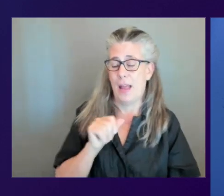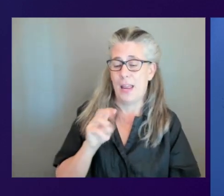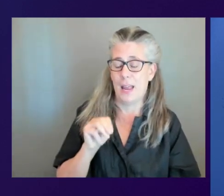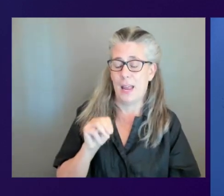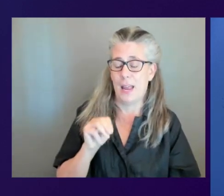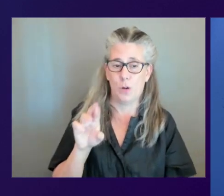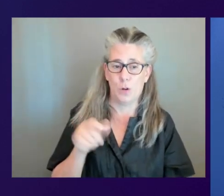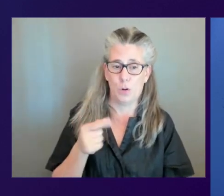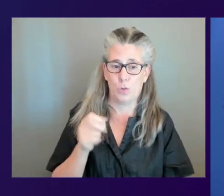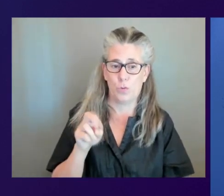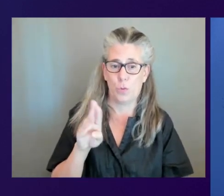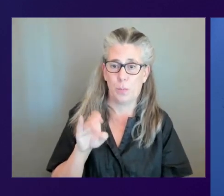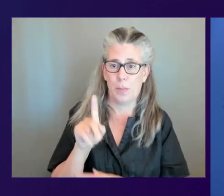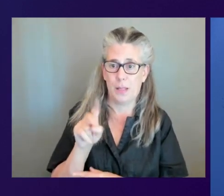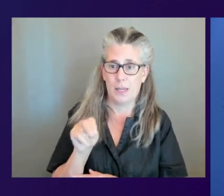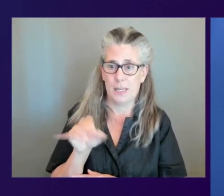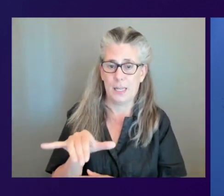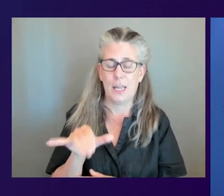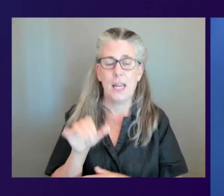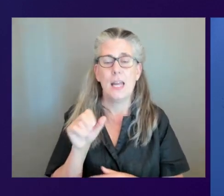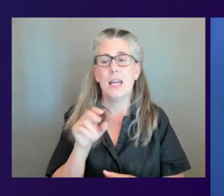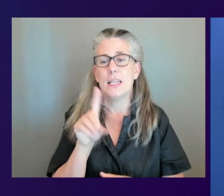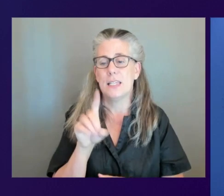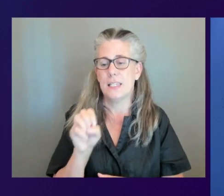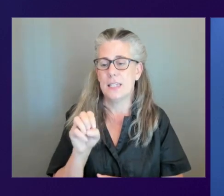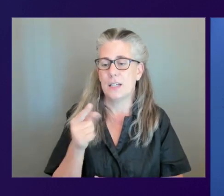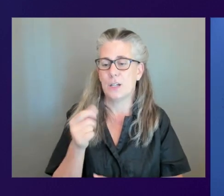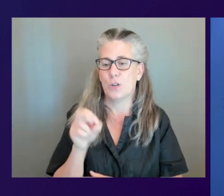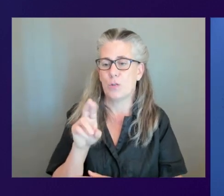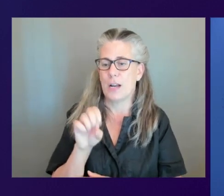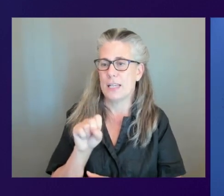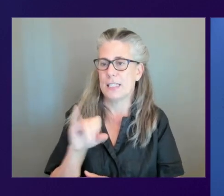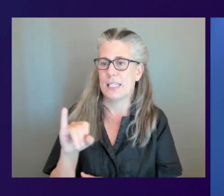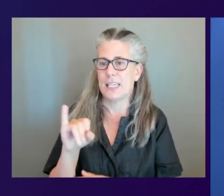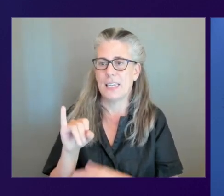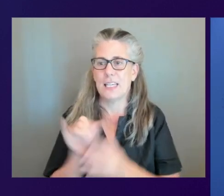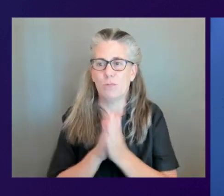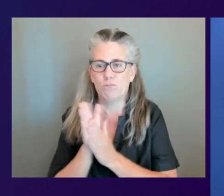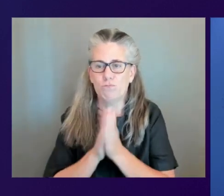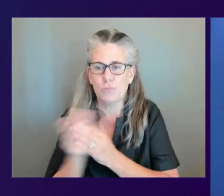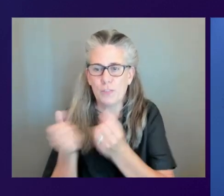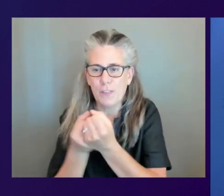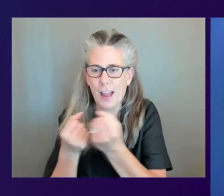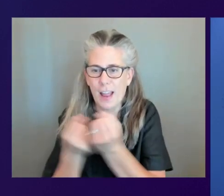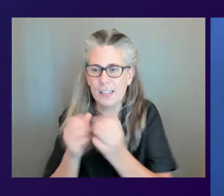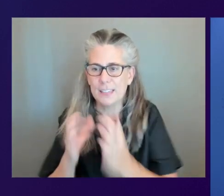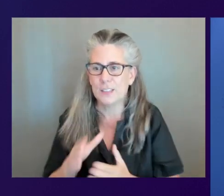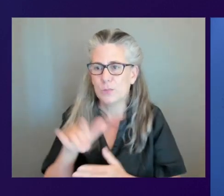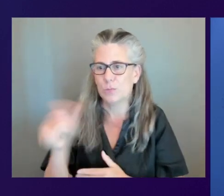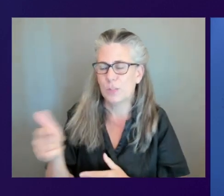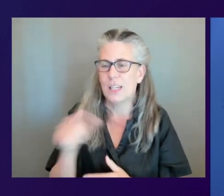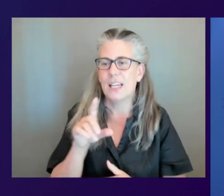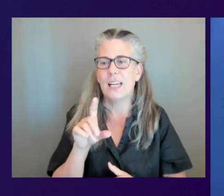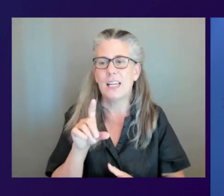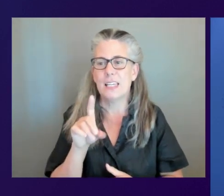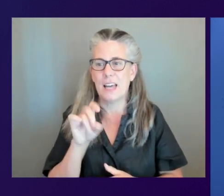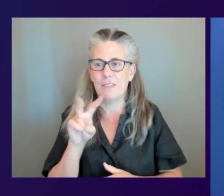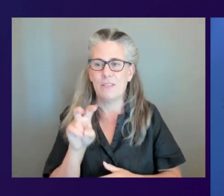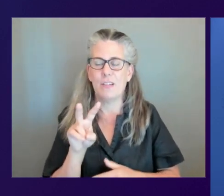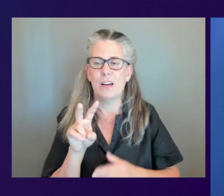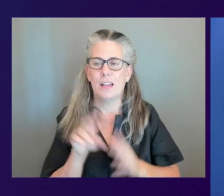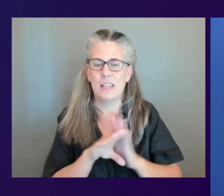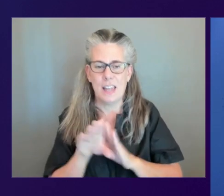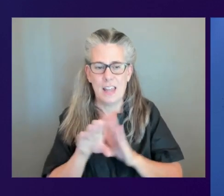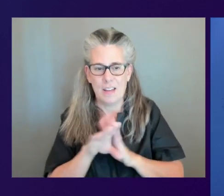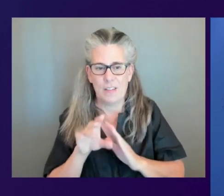enthusiast, developer advocate, joined by my colleague and friend, Jeff Marushak. I am a senior solutions architect on